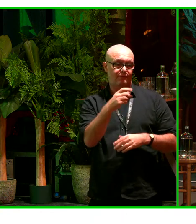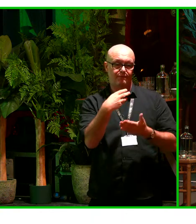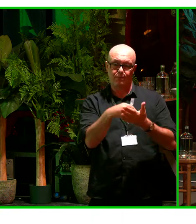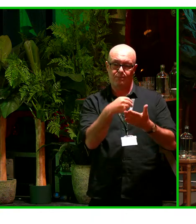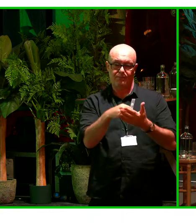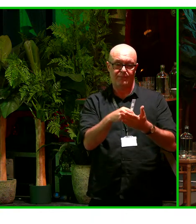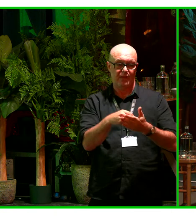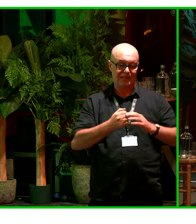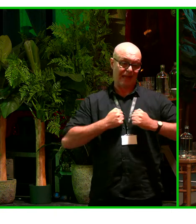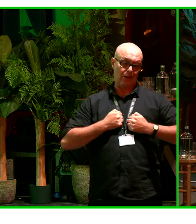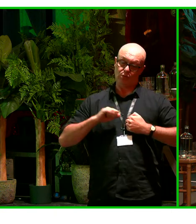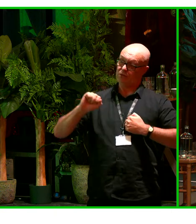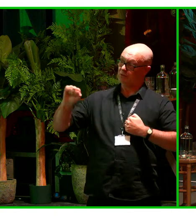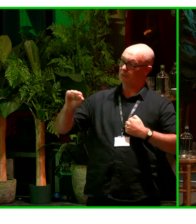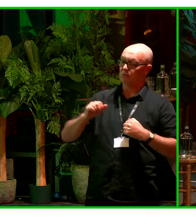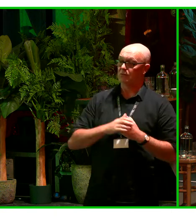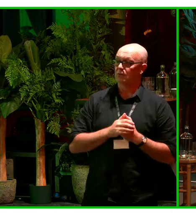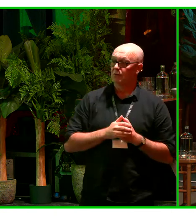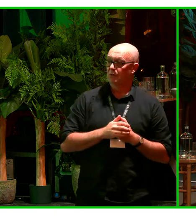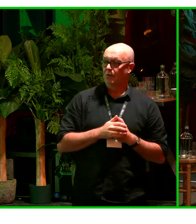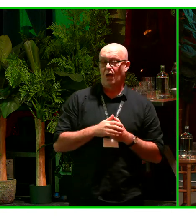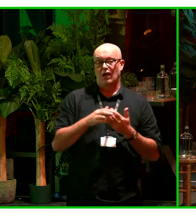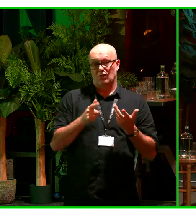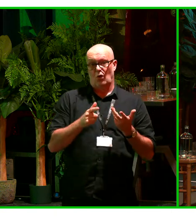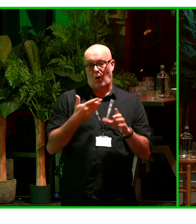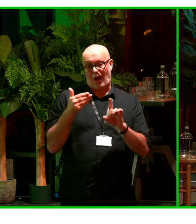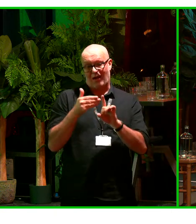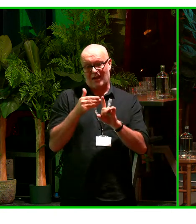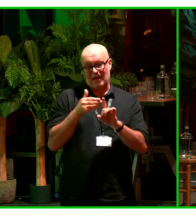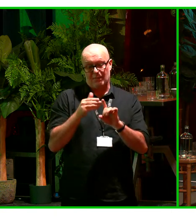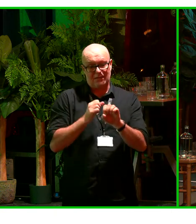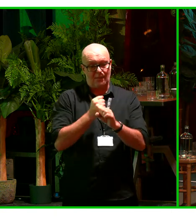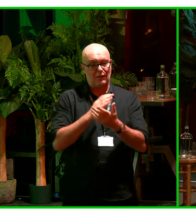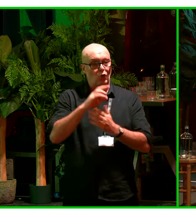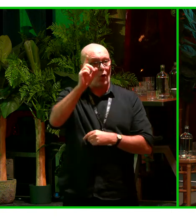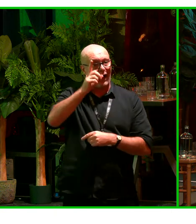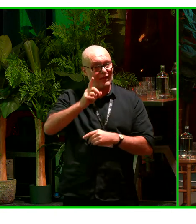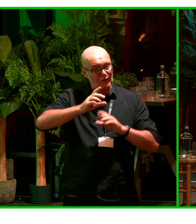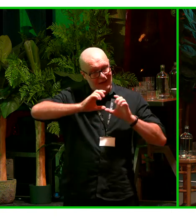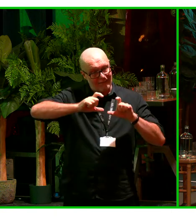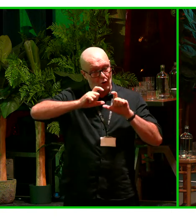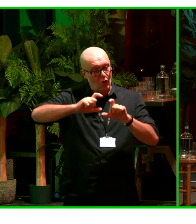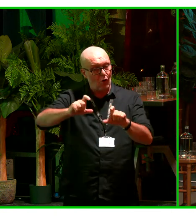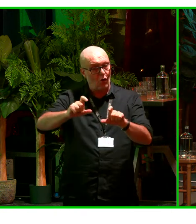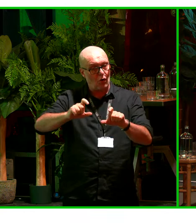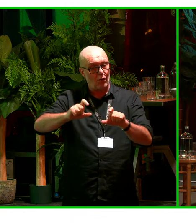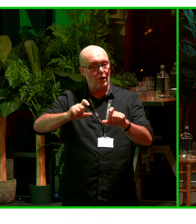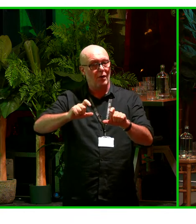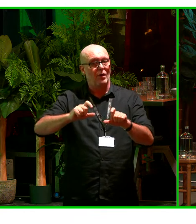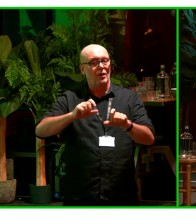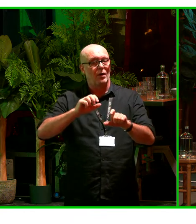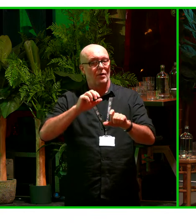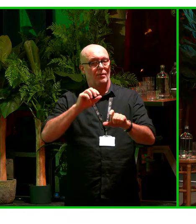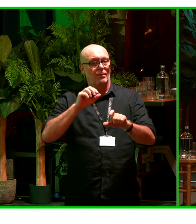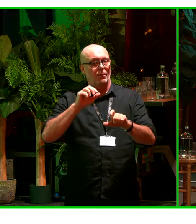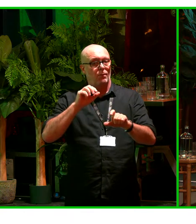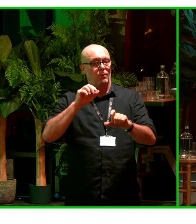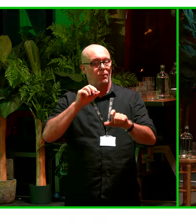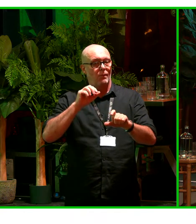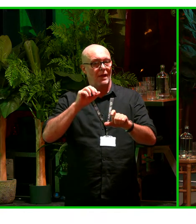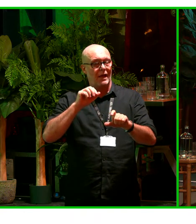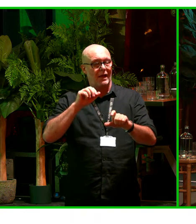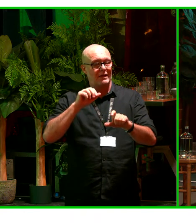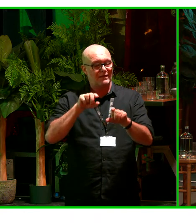what we're trying to do is keep the lights on in an era where more people are more and more reliant on